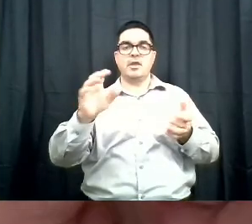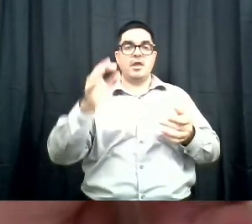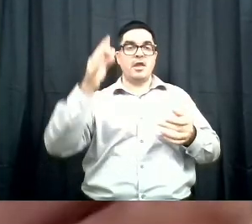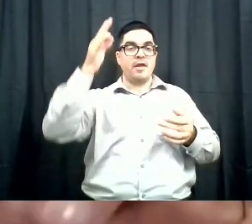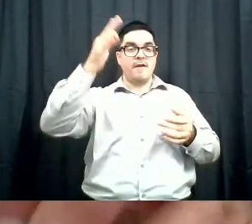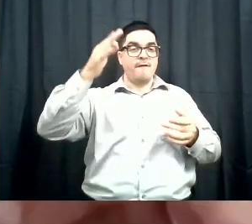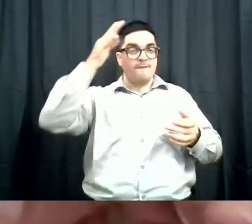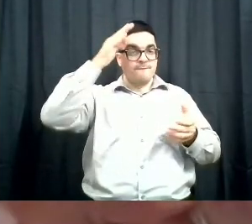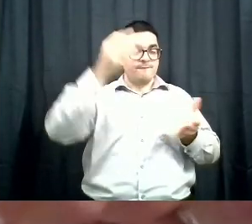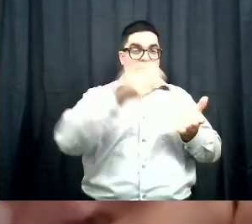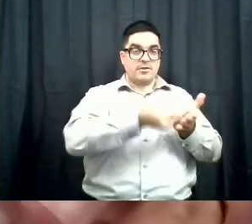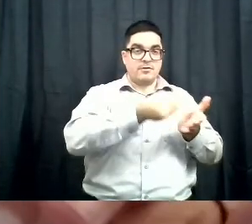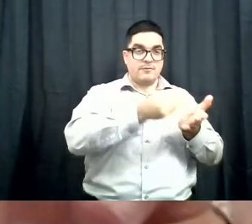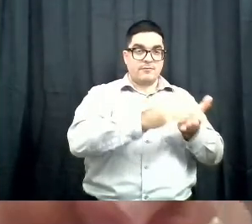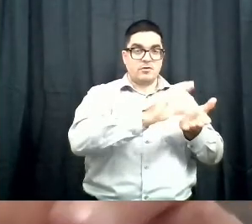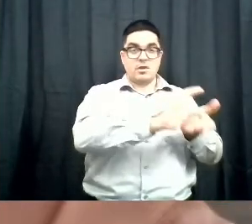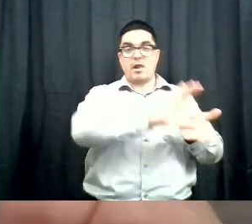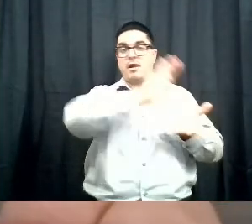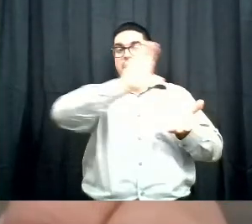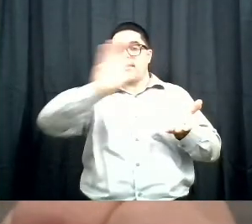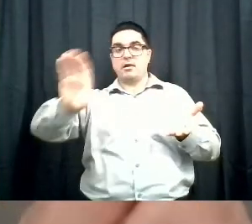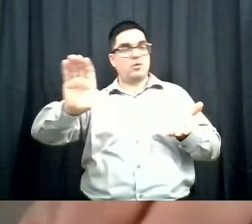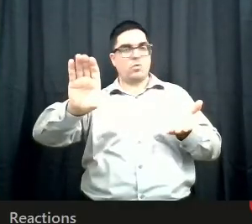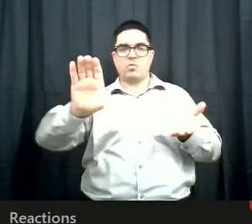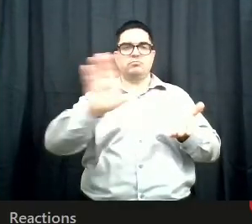want to add anything?